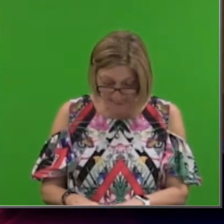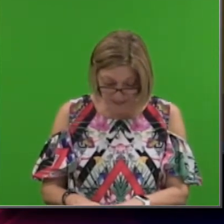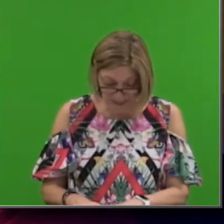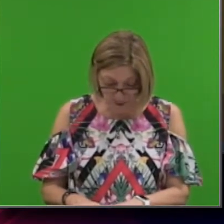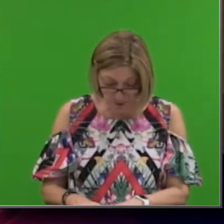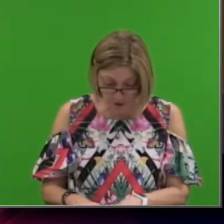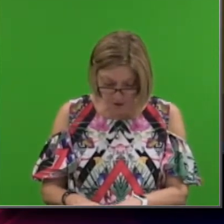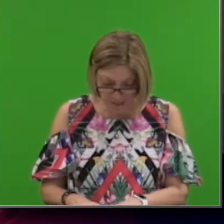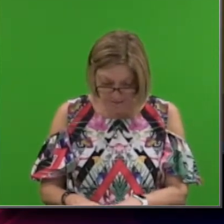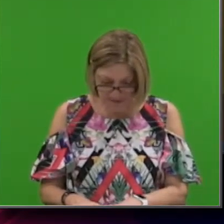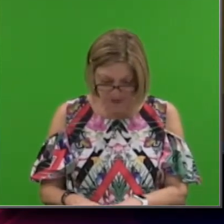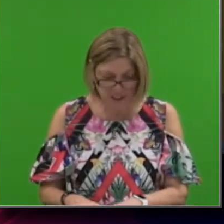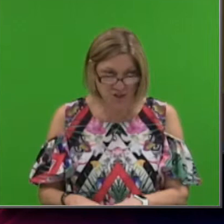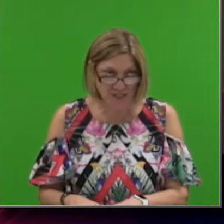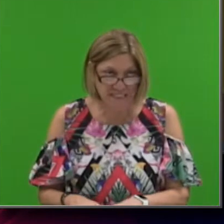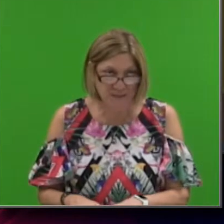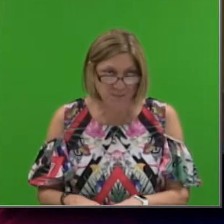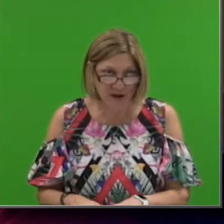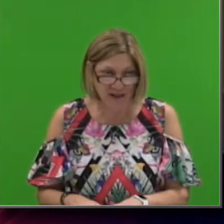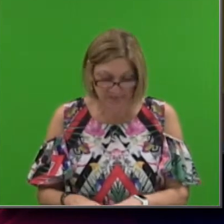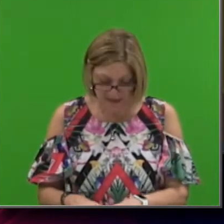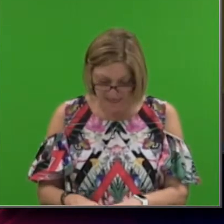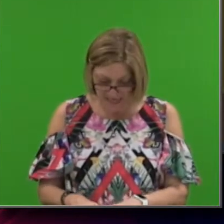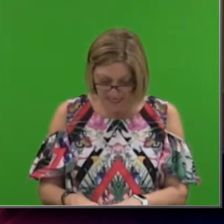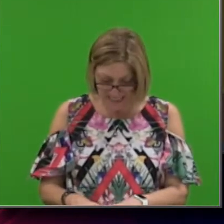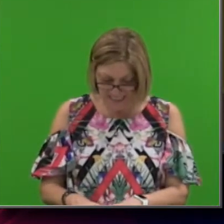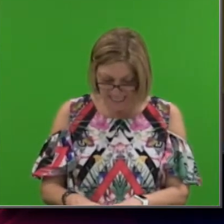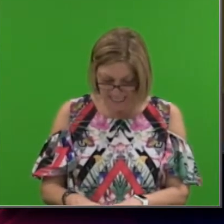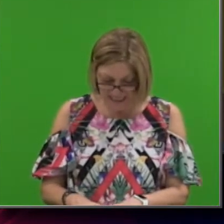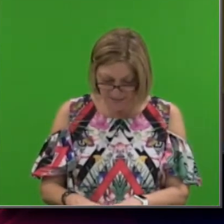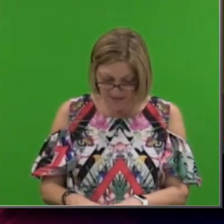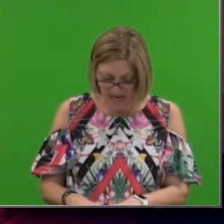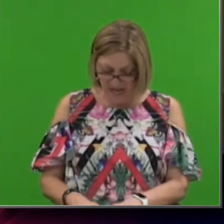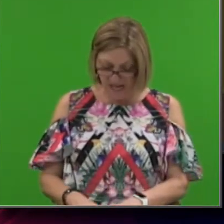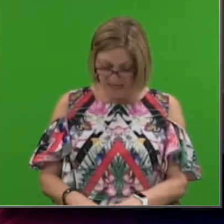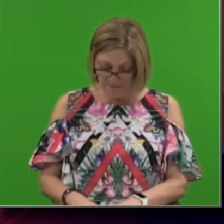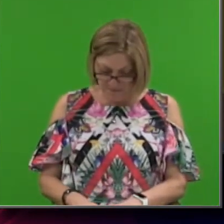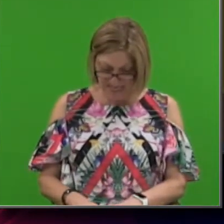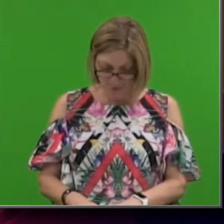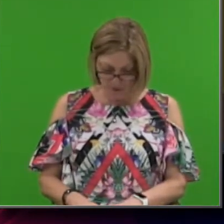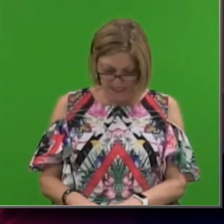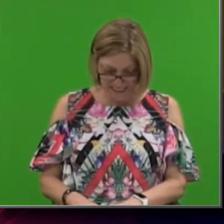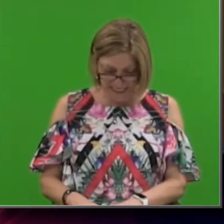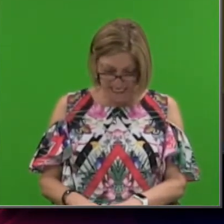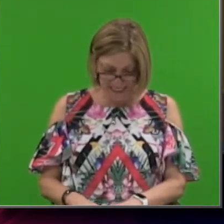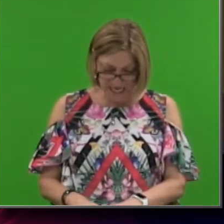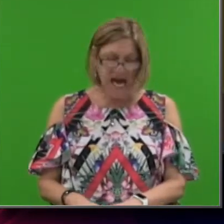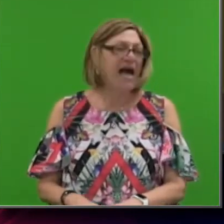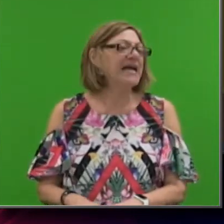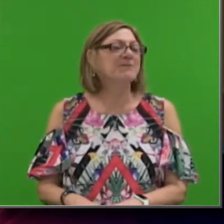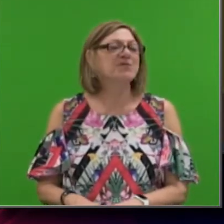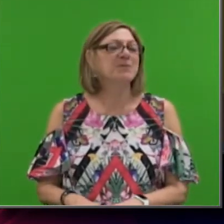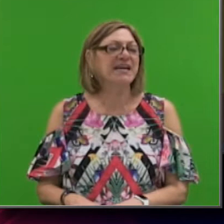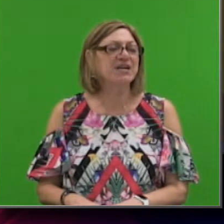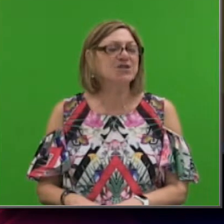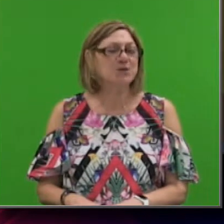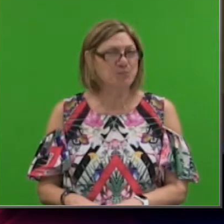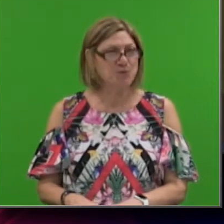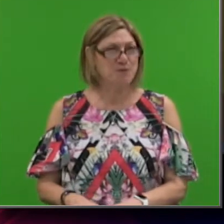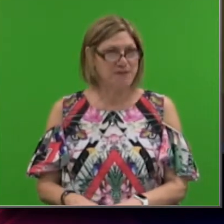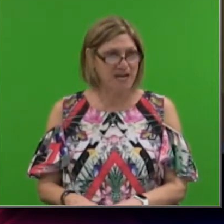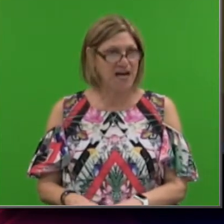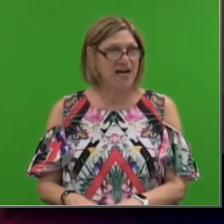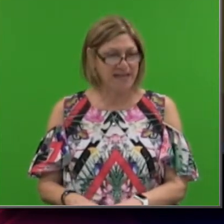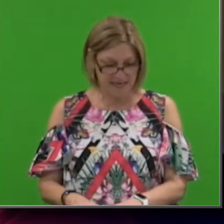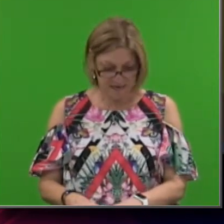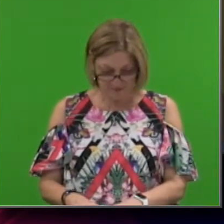the goddess might do to her, but she took a deep breath and said, "I meant what I said. I am prepared to